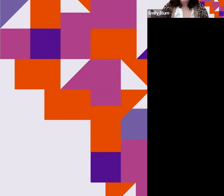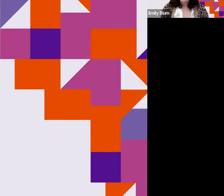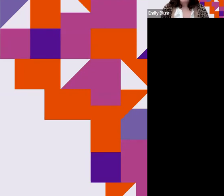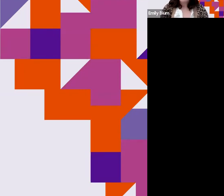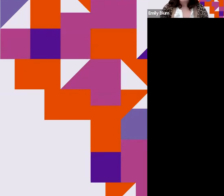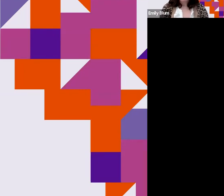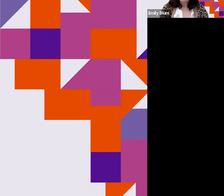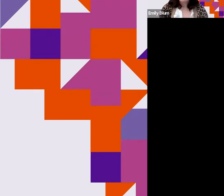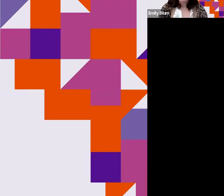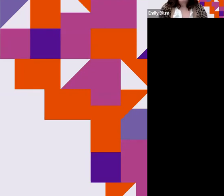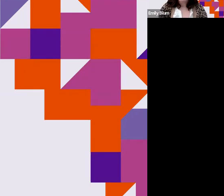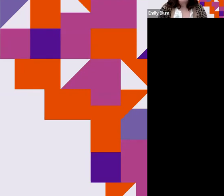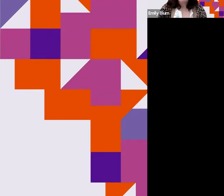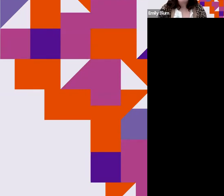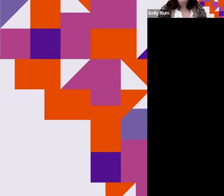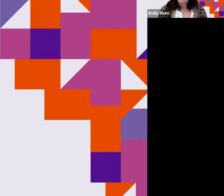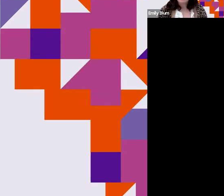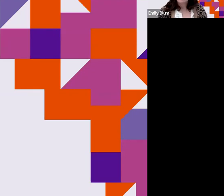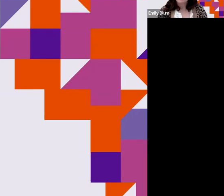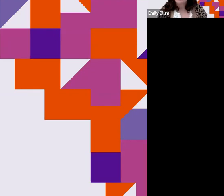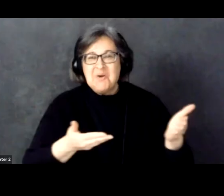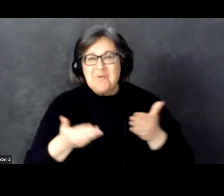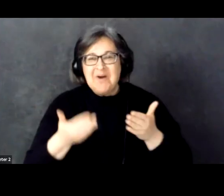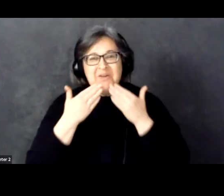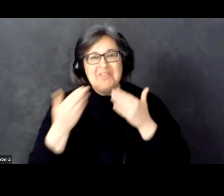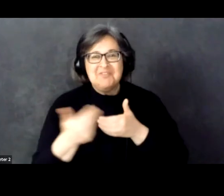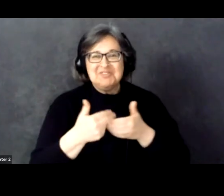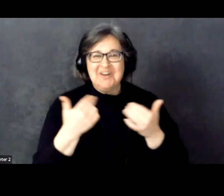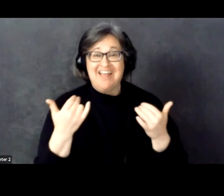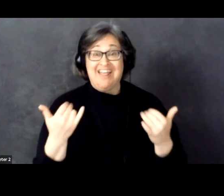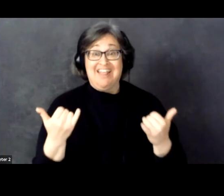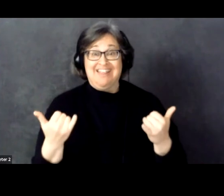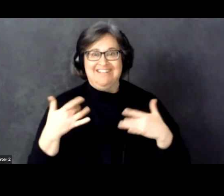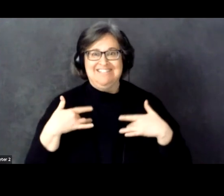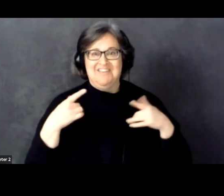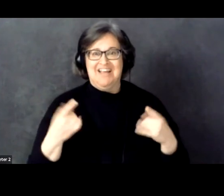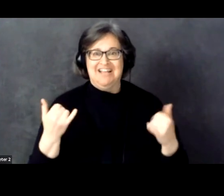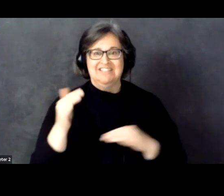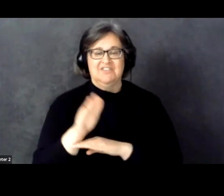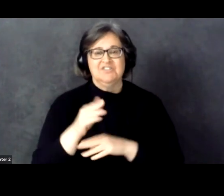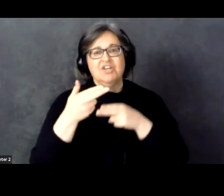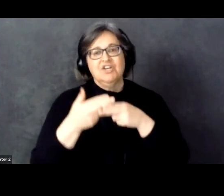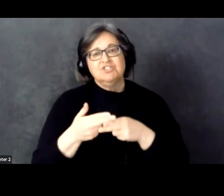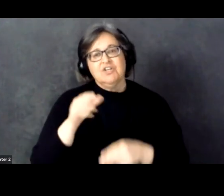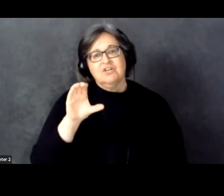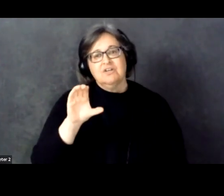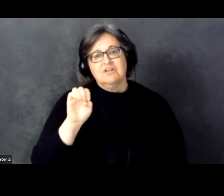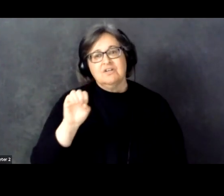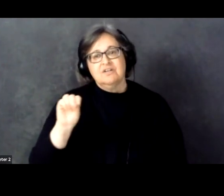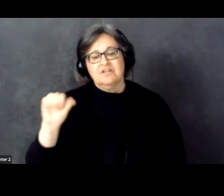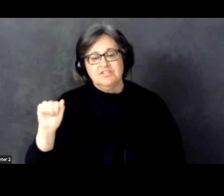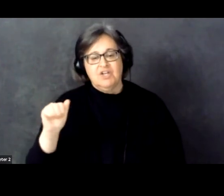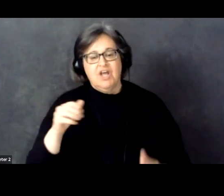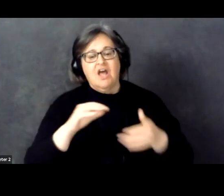All right, we'll get started. Welcome, and thank you for joining us for our event this afternoon that we are calling CESSA, Collaborating for Racial Equity